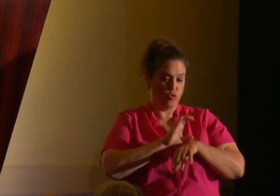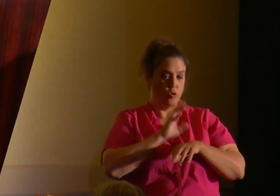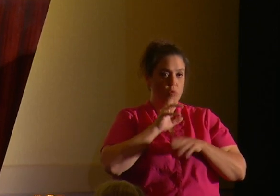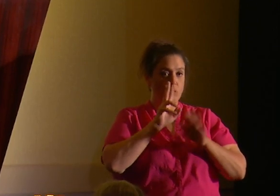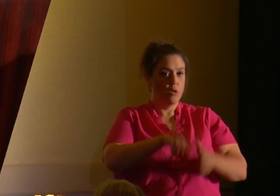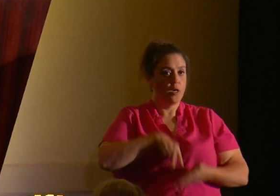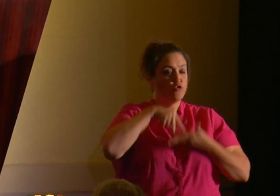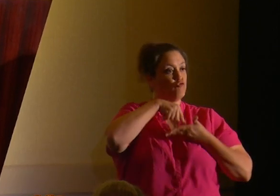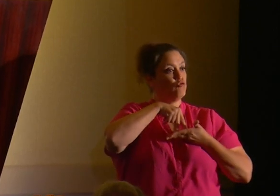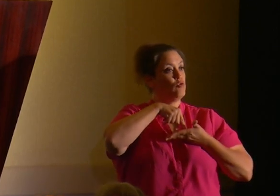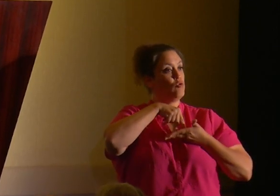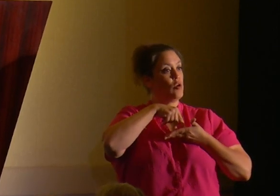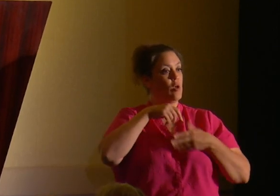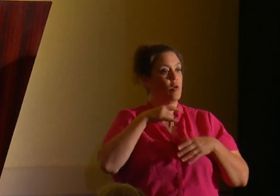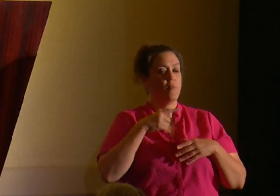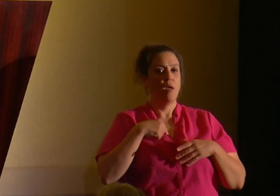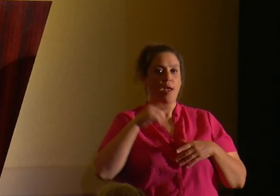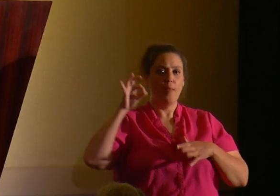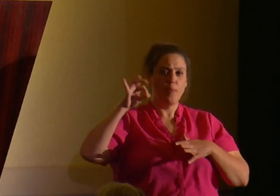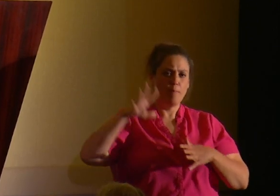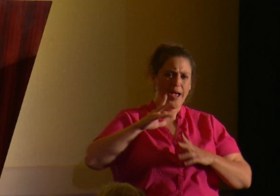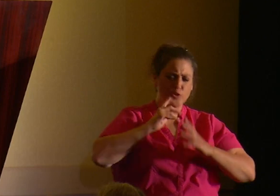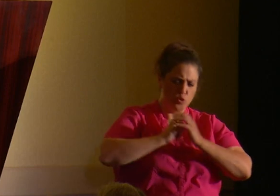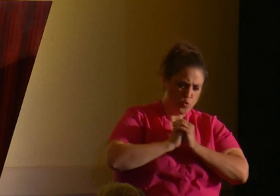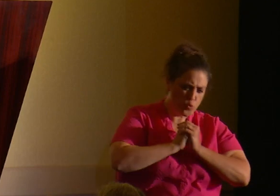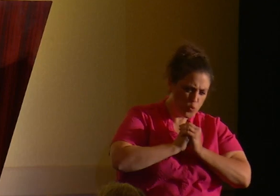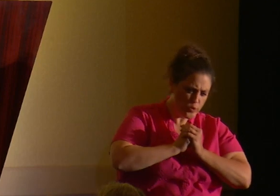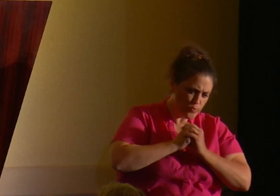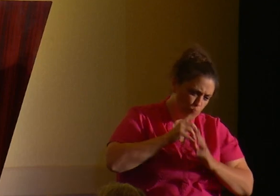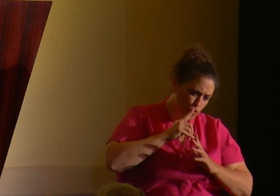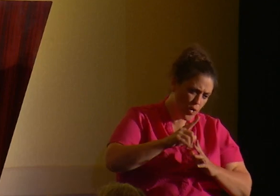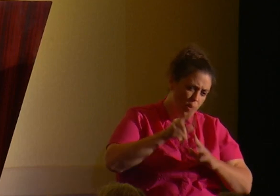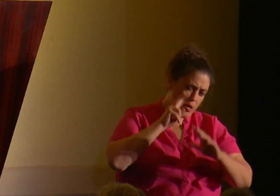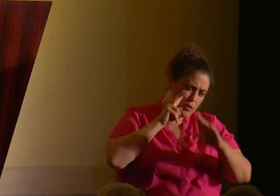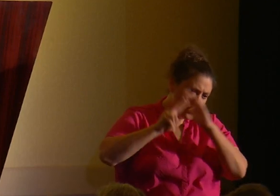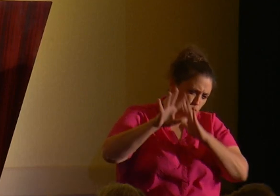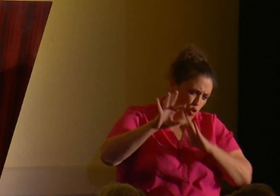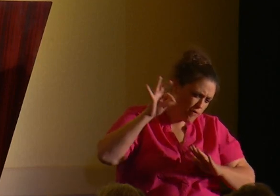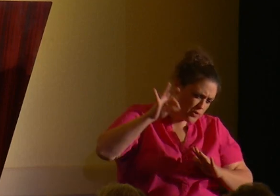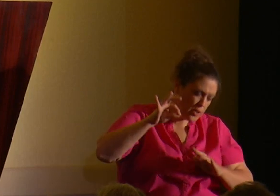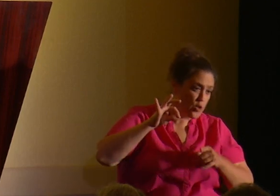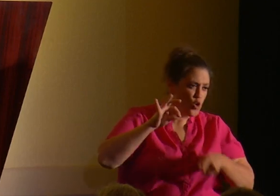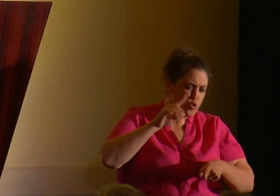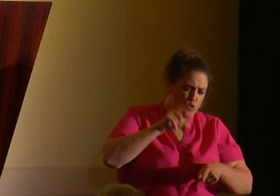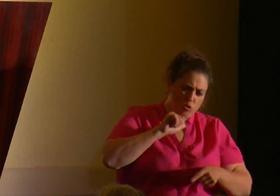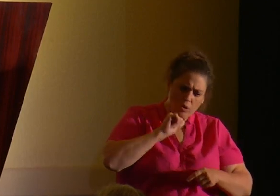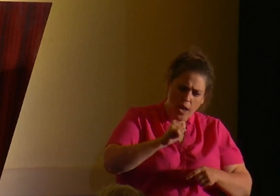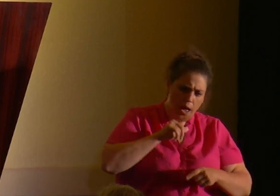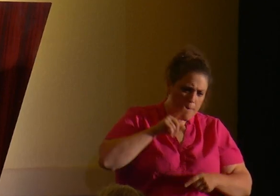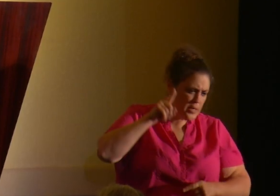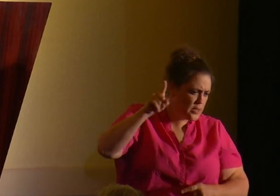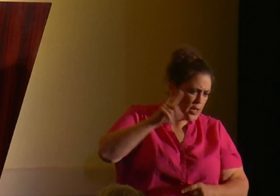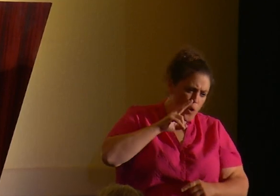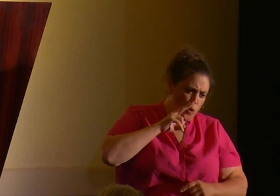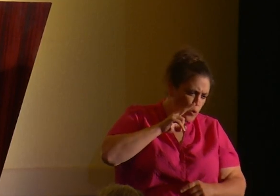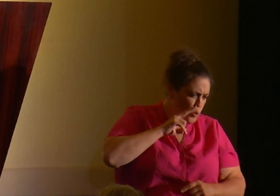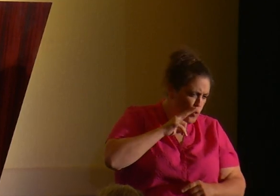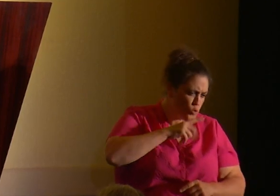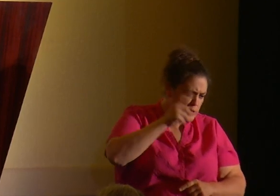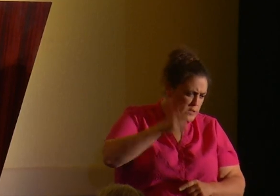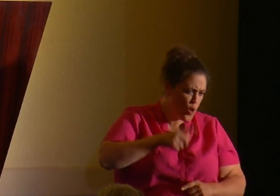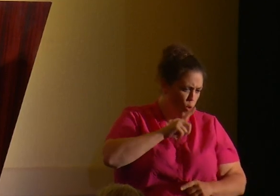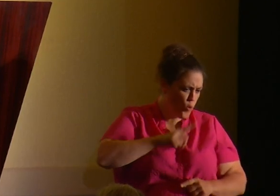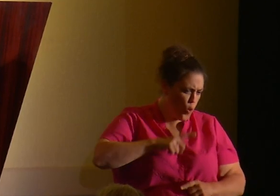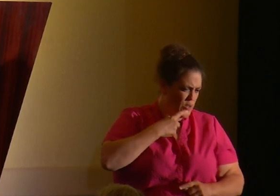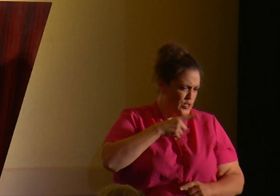I stood up on the thing, whatever, and the pastor's praying over me and he's prophesying, and it's this horrible prophecy. He's like, you're not supposed to be down in Houston, Texas. The Lord's saying